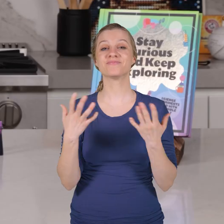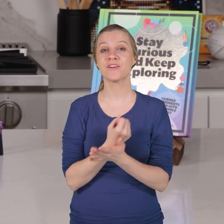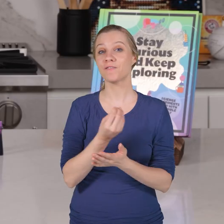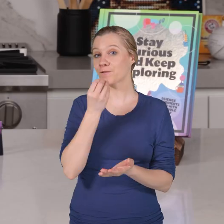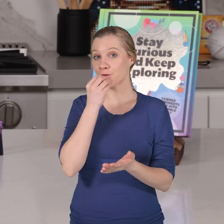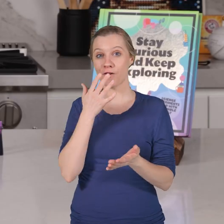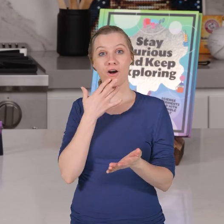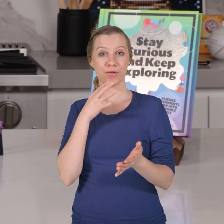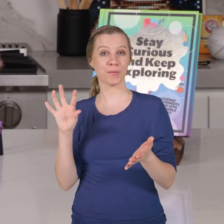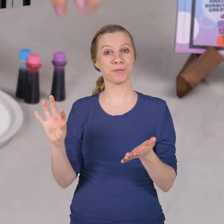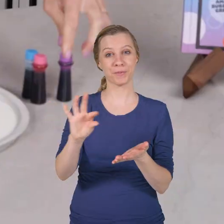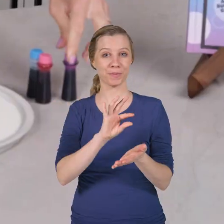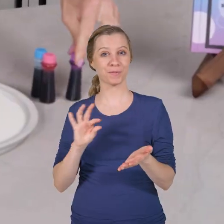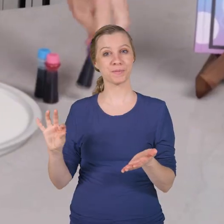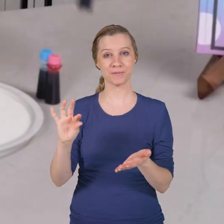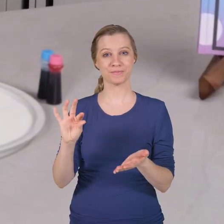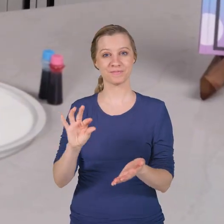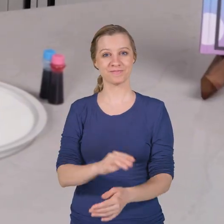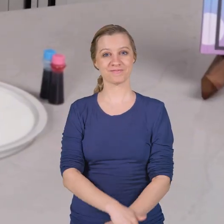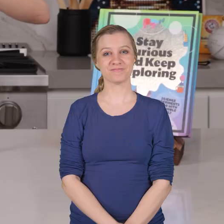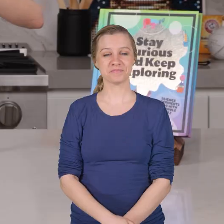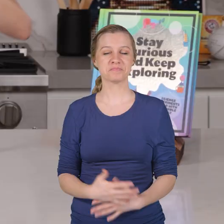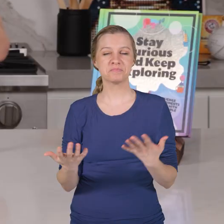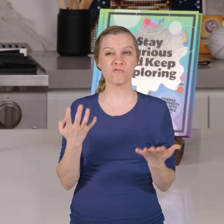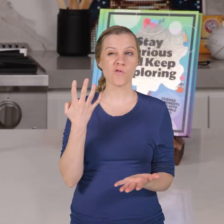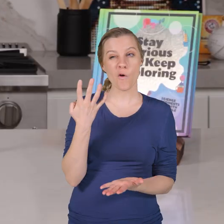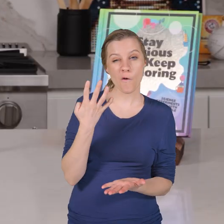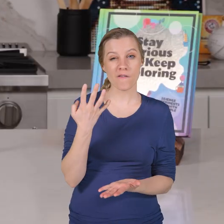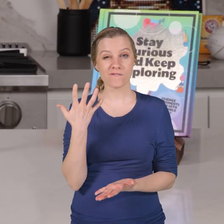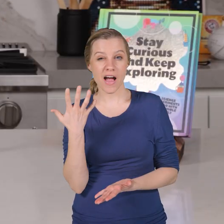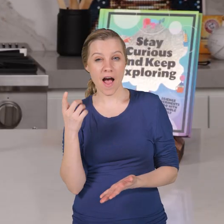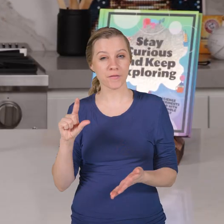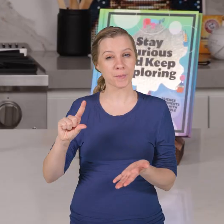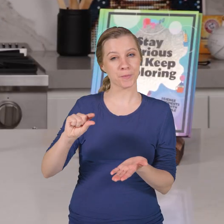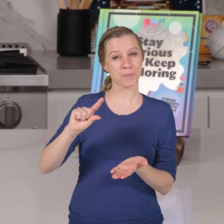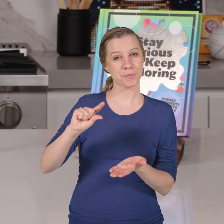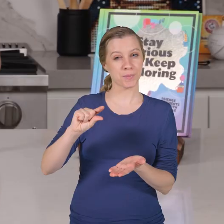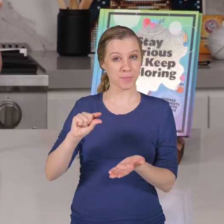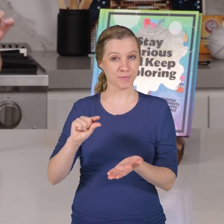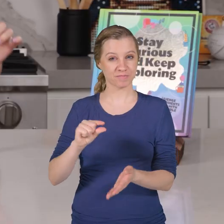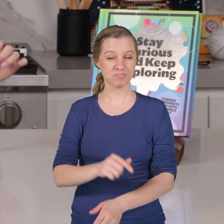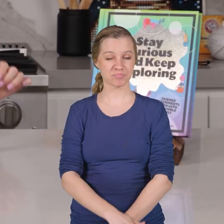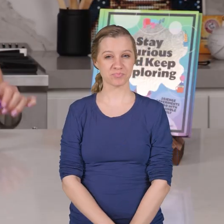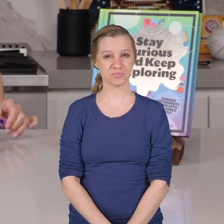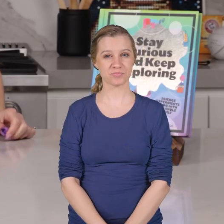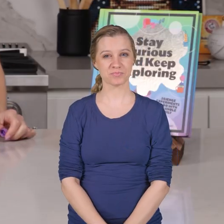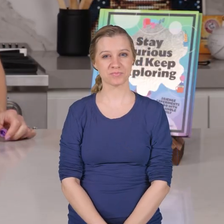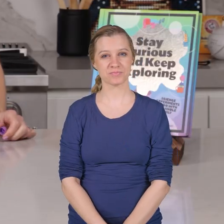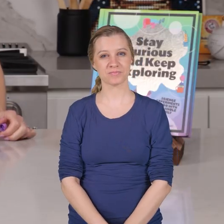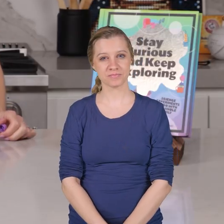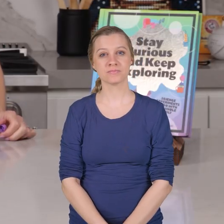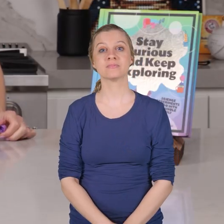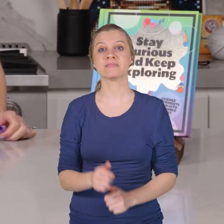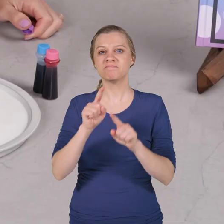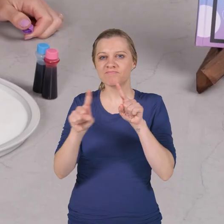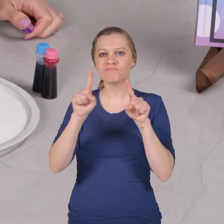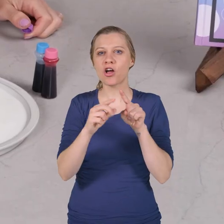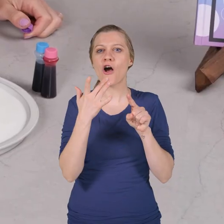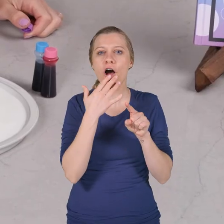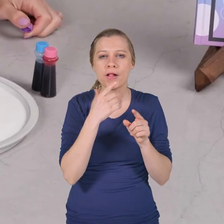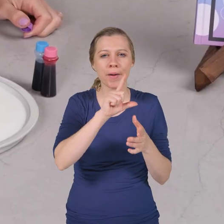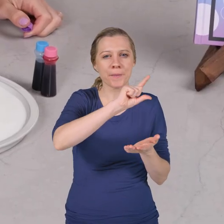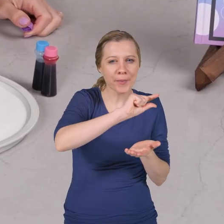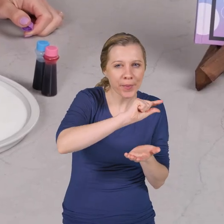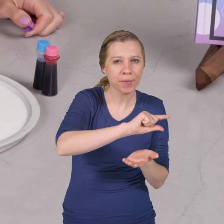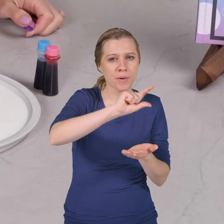And then take your food coloring and we're just gonna do maybe like 4 or 5 drops of each color